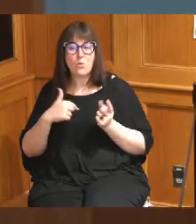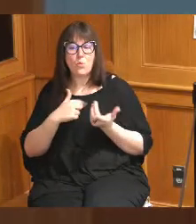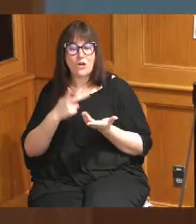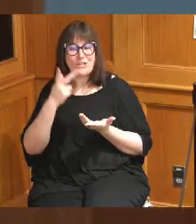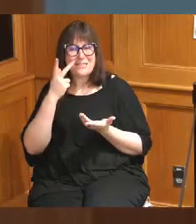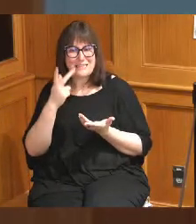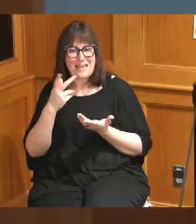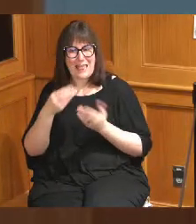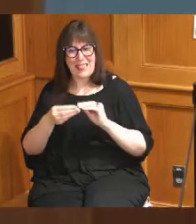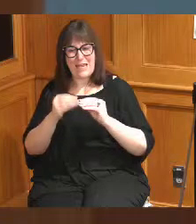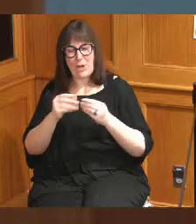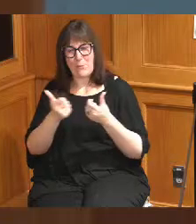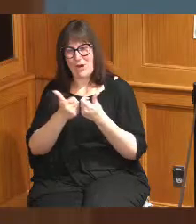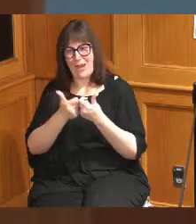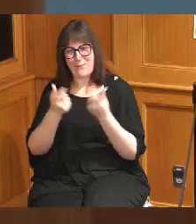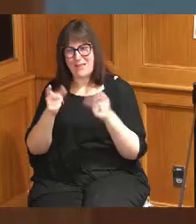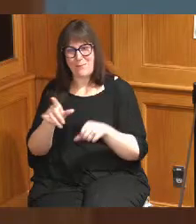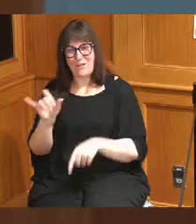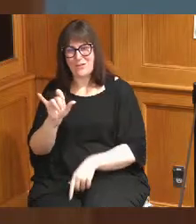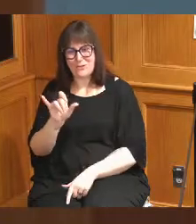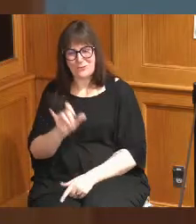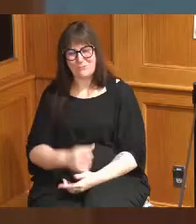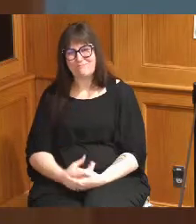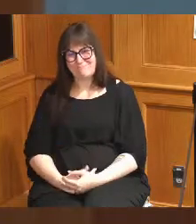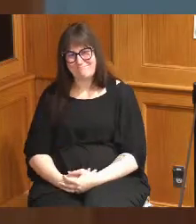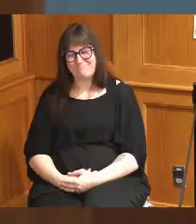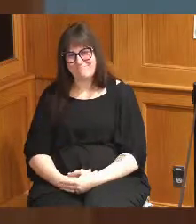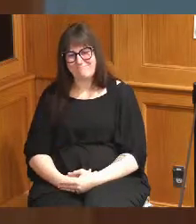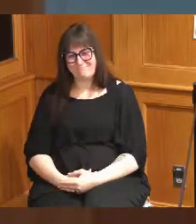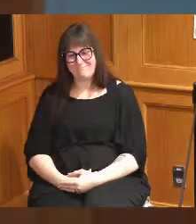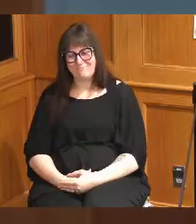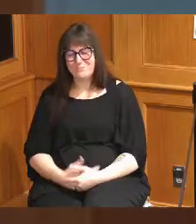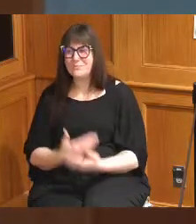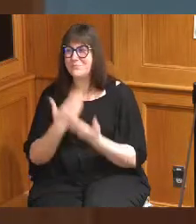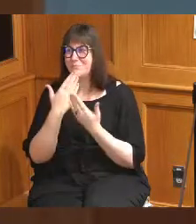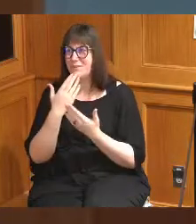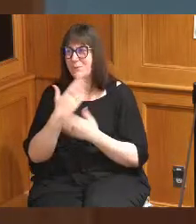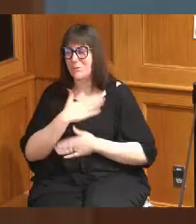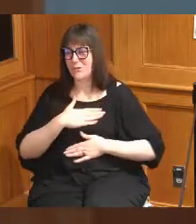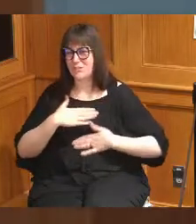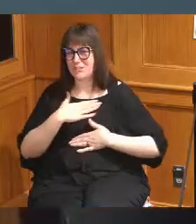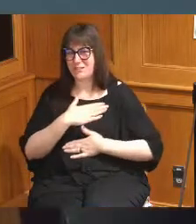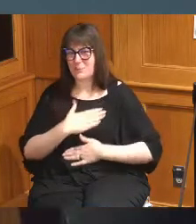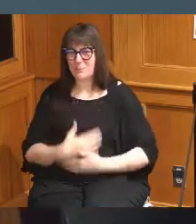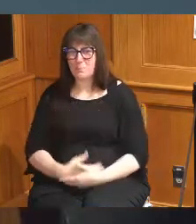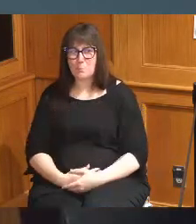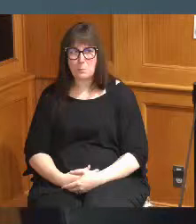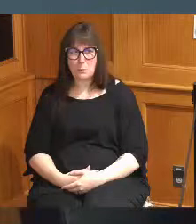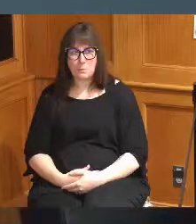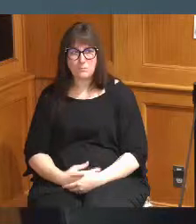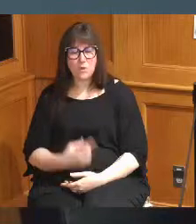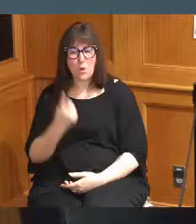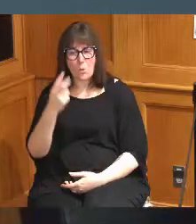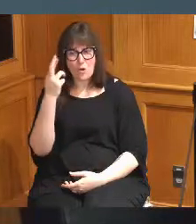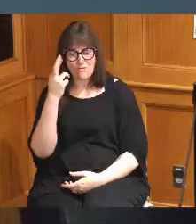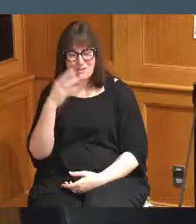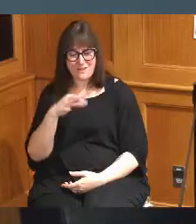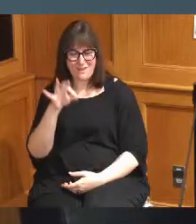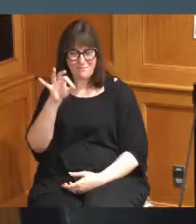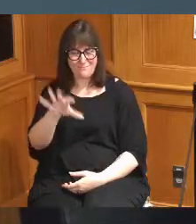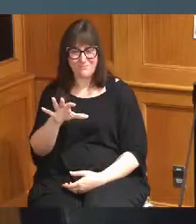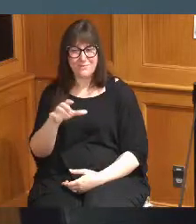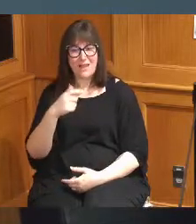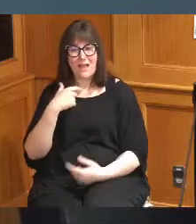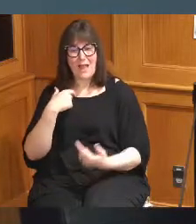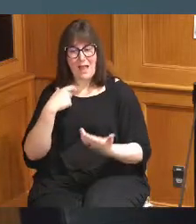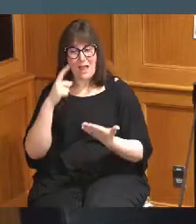as well that some of them might be playing. So, okay, thank you. I appreciate that. One of the reasons I brought it up is I researched